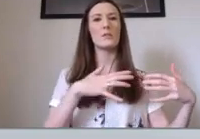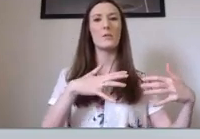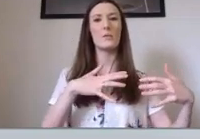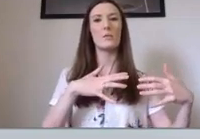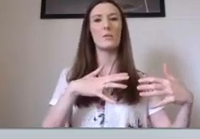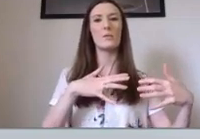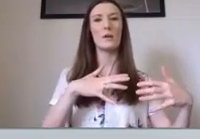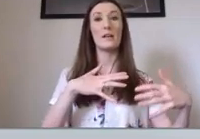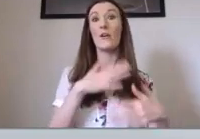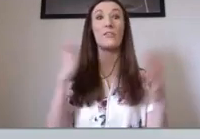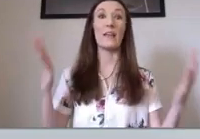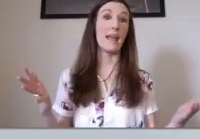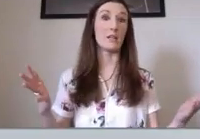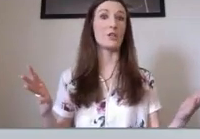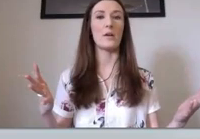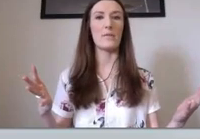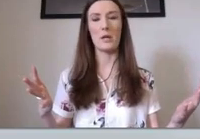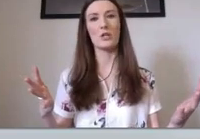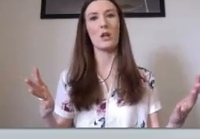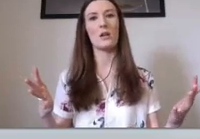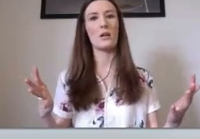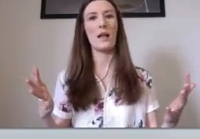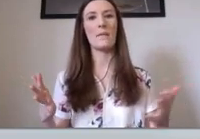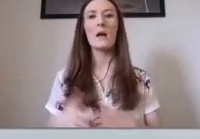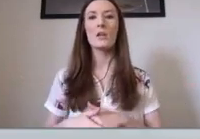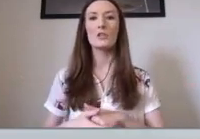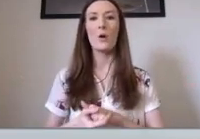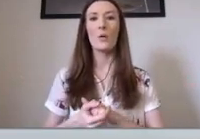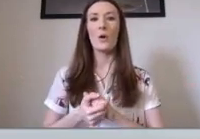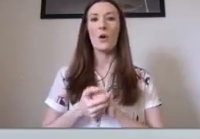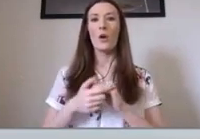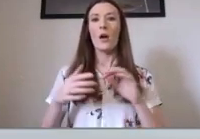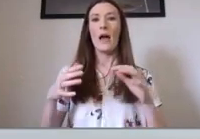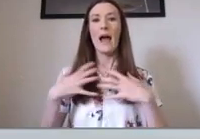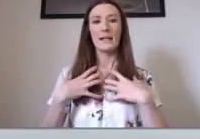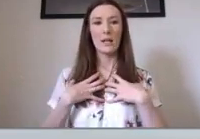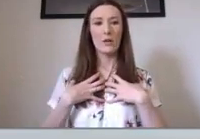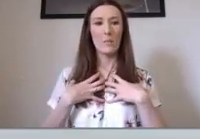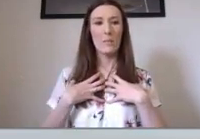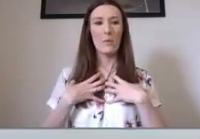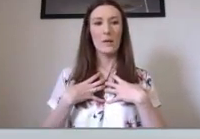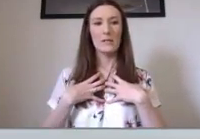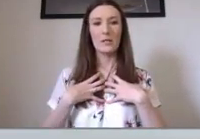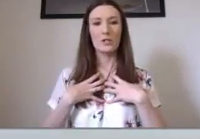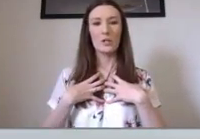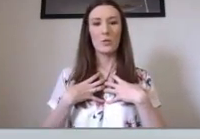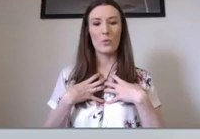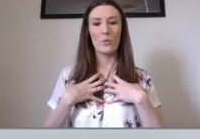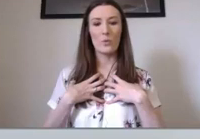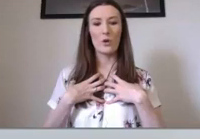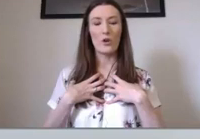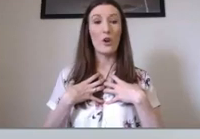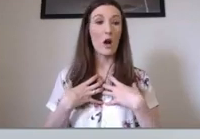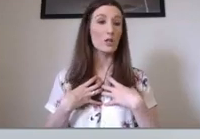It's also now that they can share information. Okay, so as hearing people, we tend